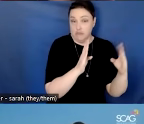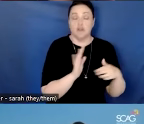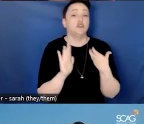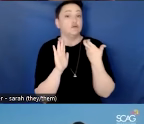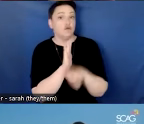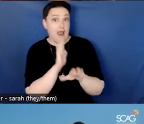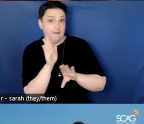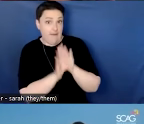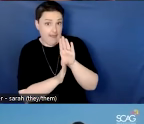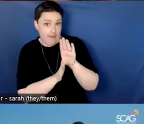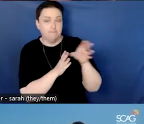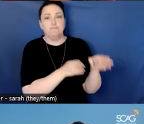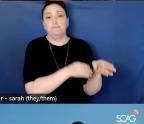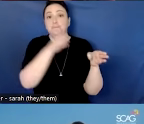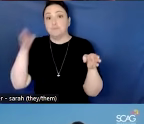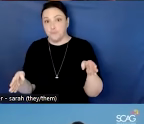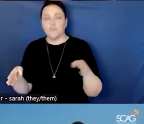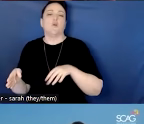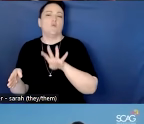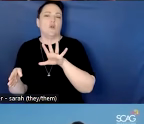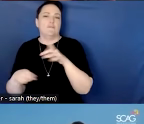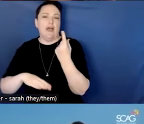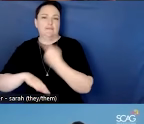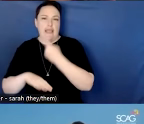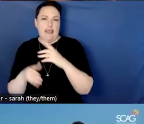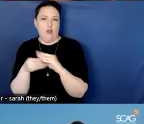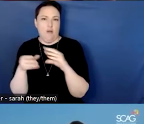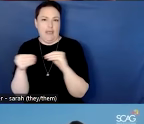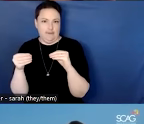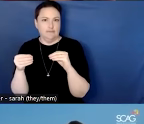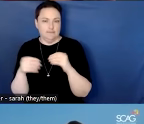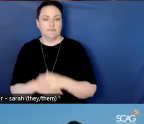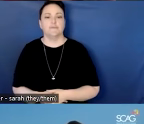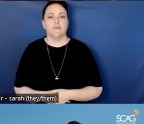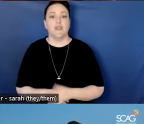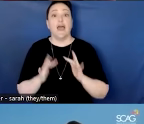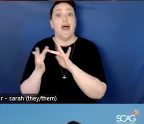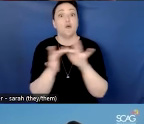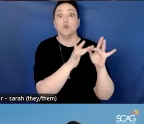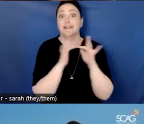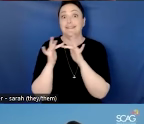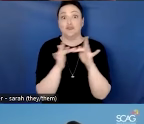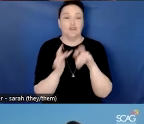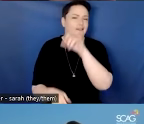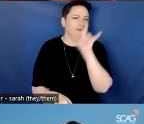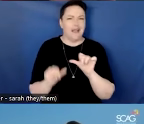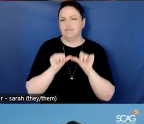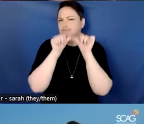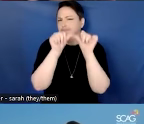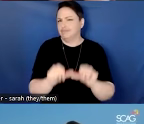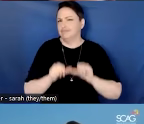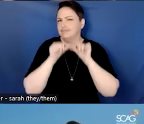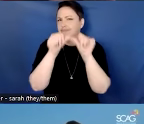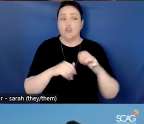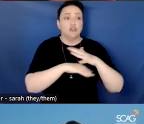another 45-day comment period. But outreach efforts are really ongoing. And we engage with tribes,